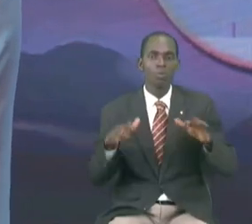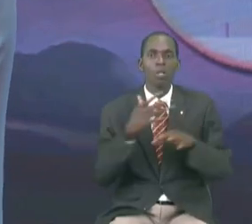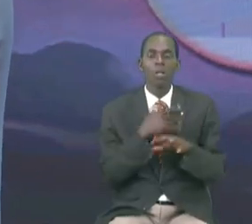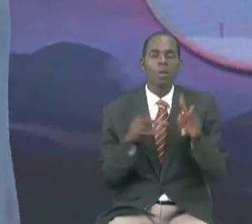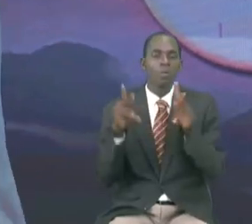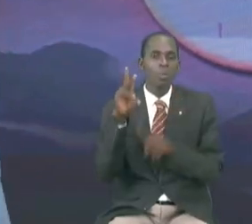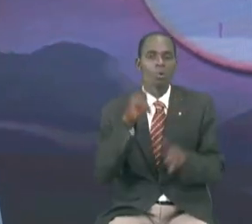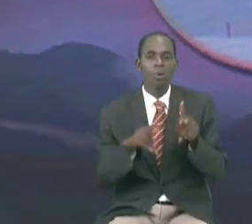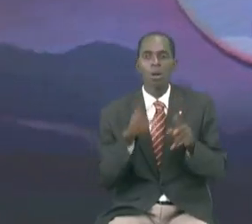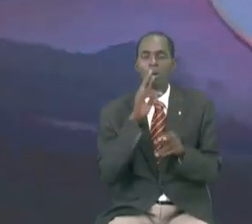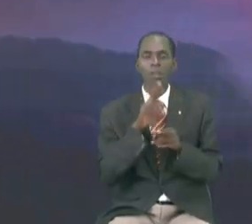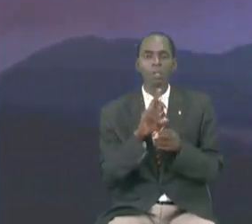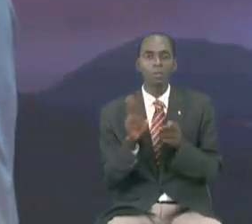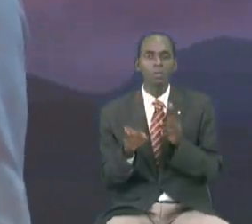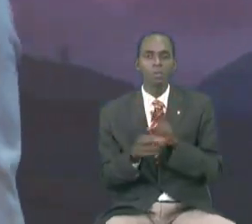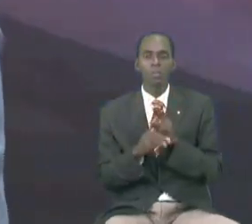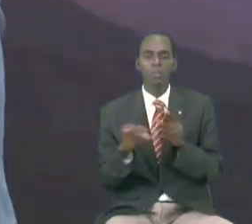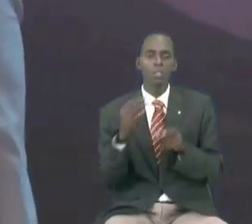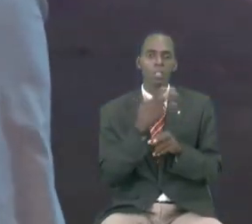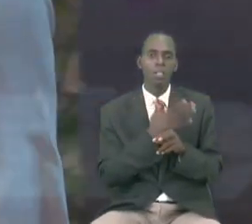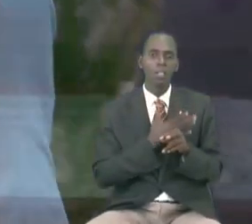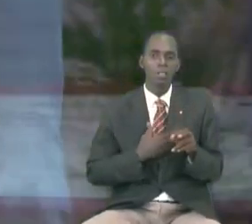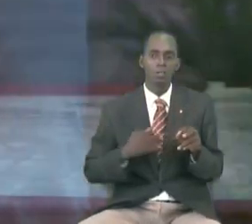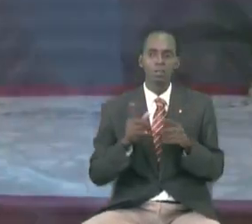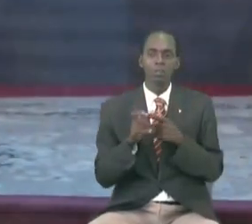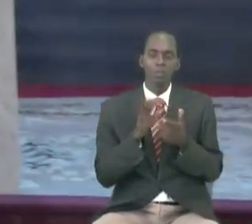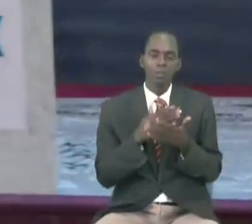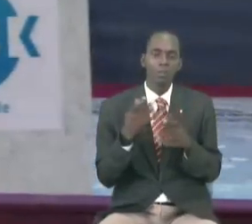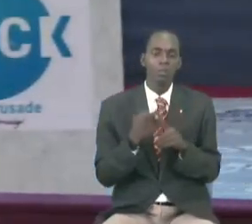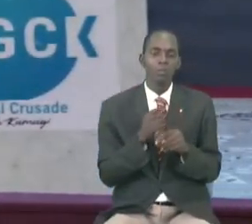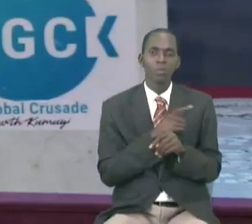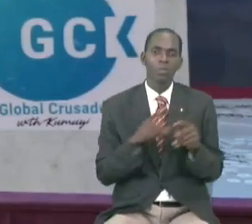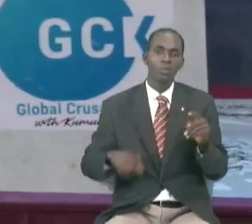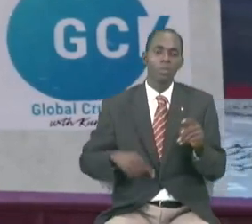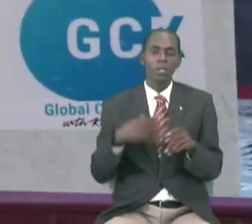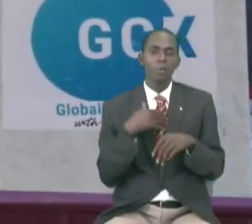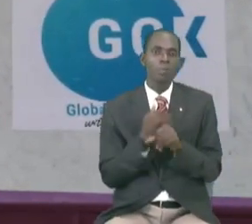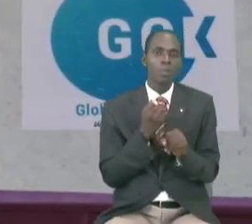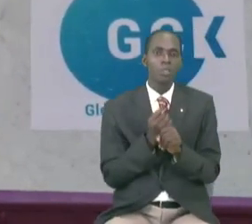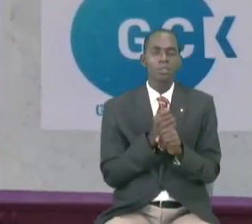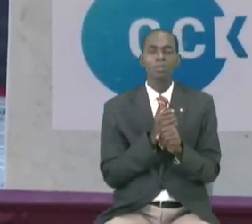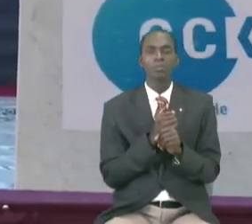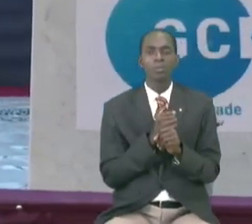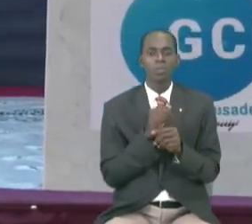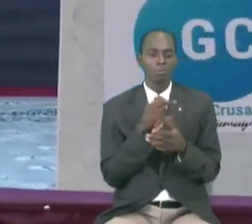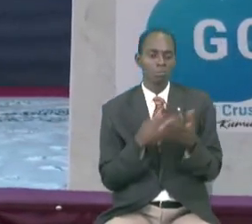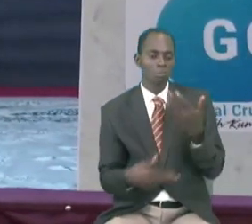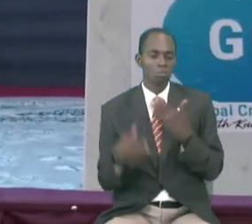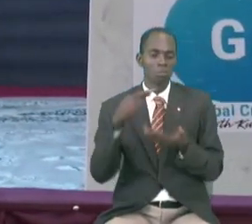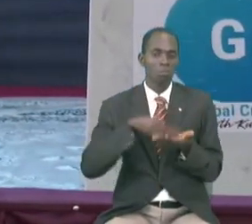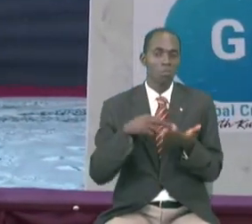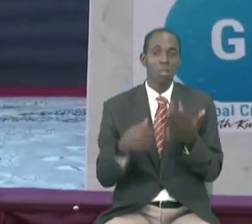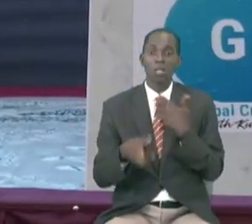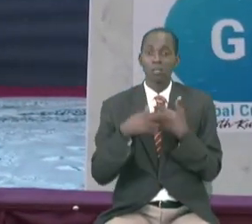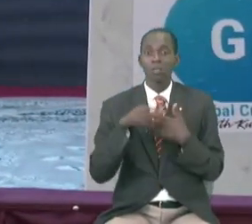great revival has, you know, come up, and all the kind of dresses they used to wear that joined them with the world,